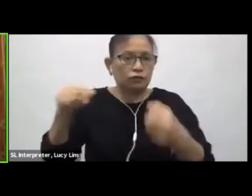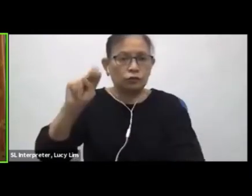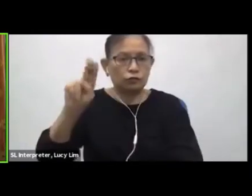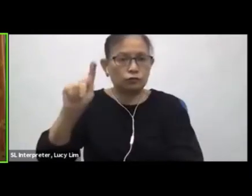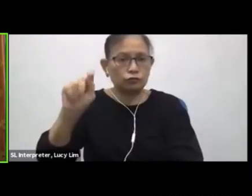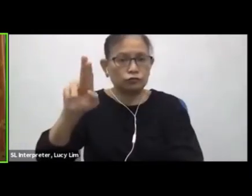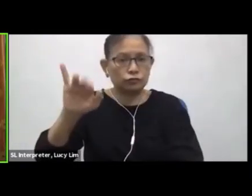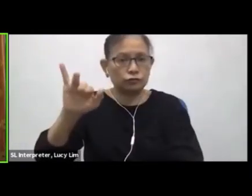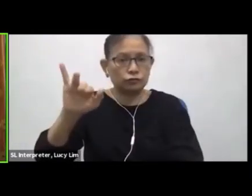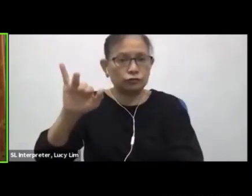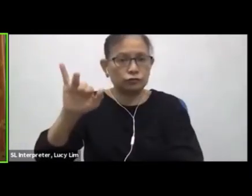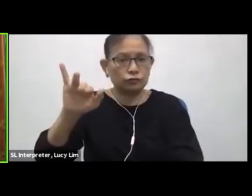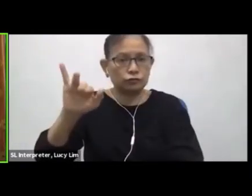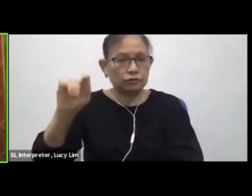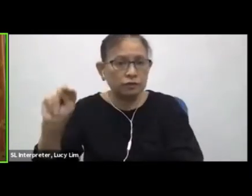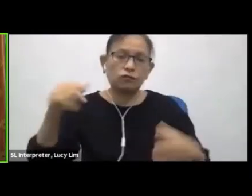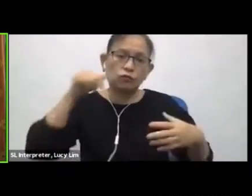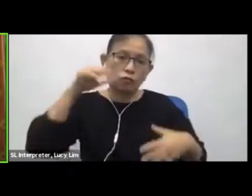newborns?